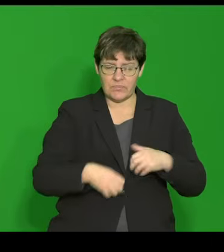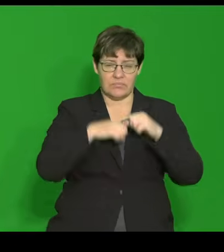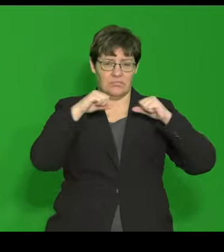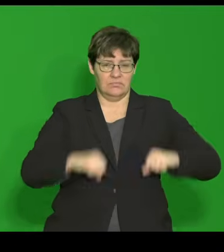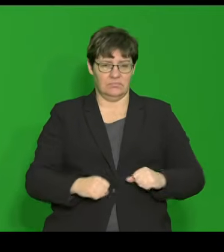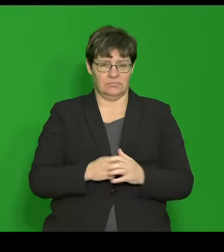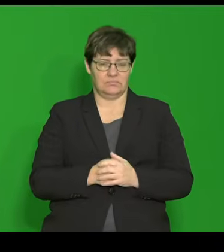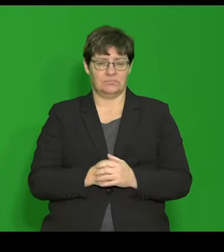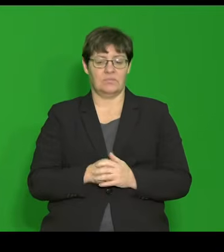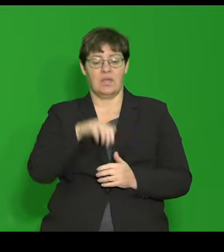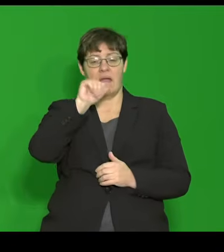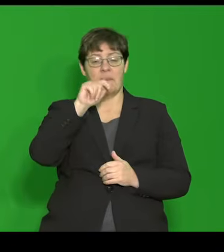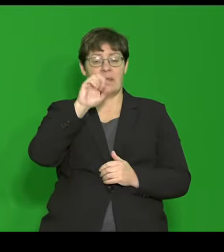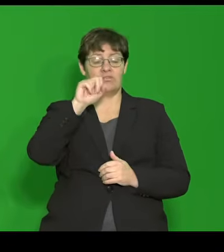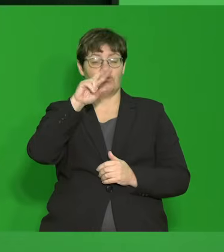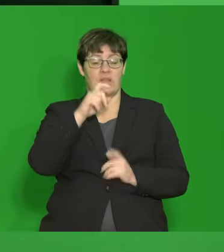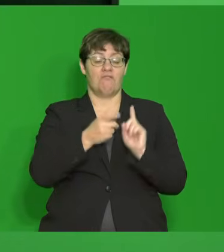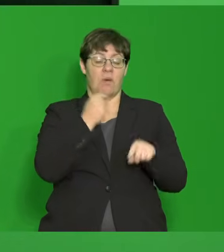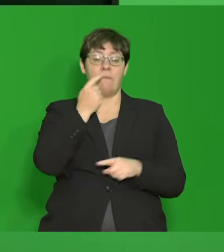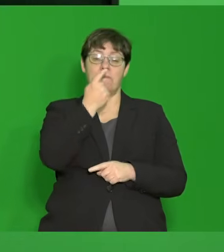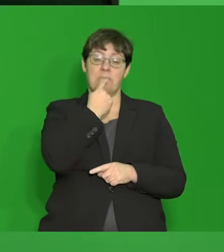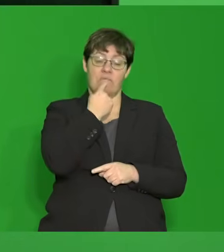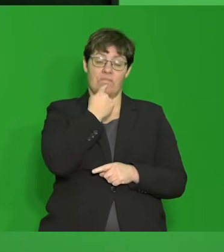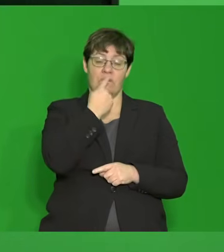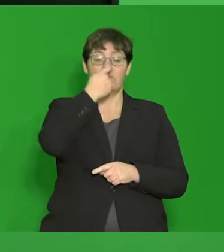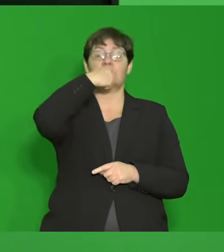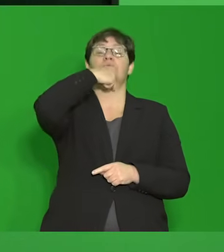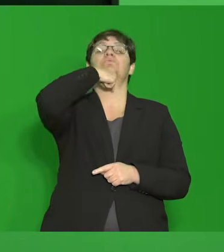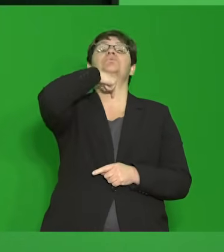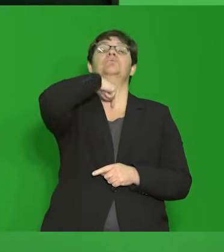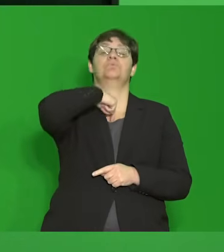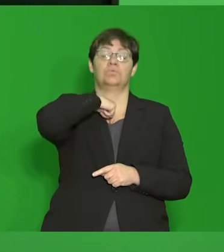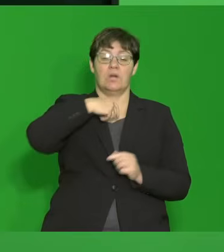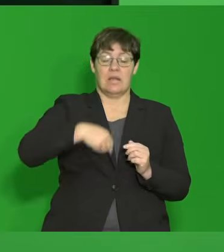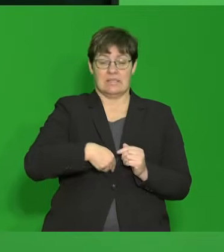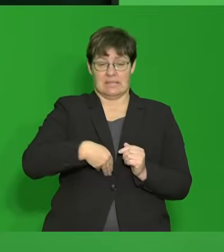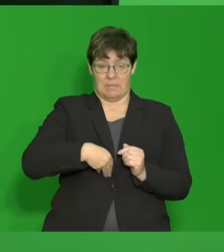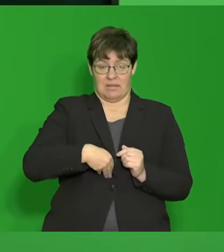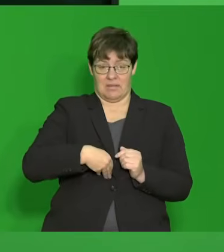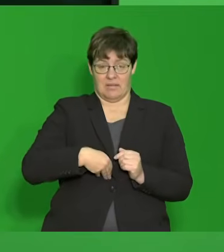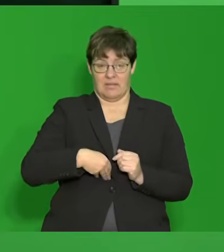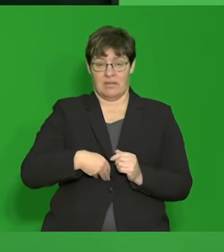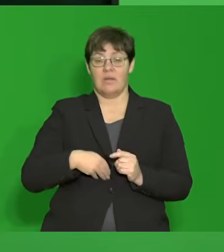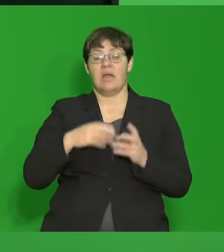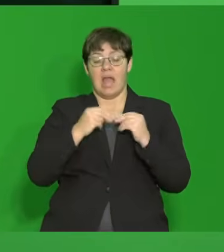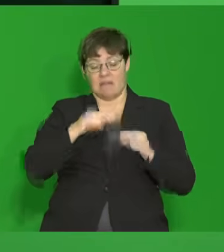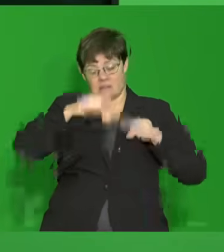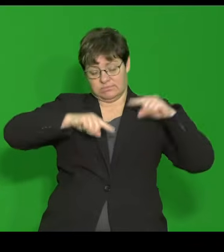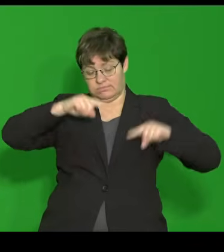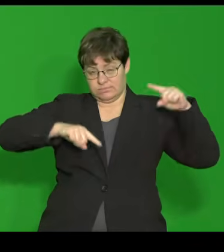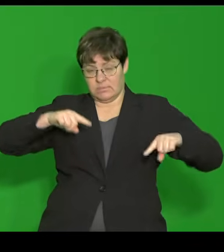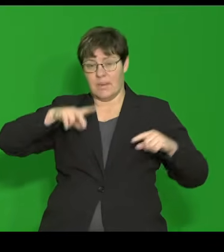system and the alimentary canal, from the mouth down through the esophagus into the stomach, we have